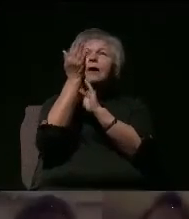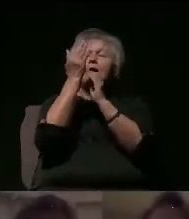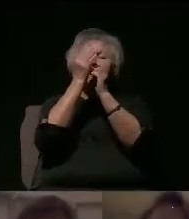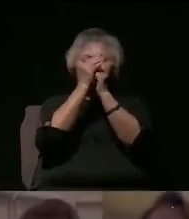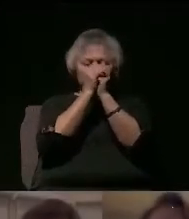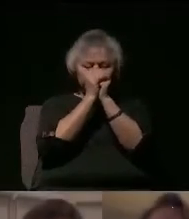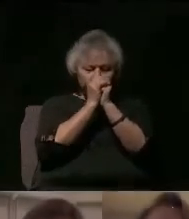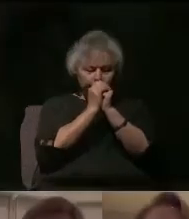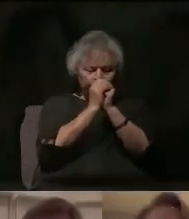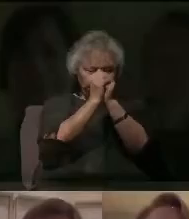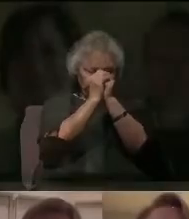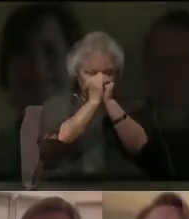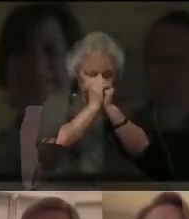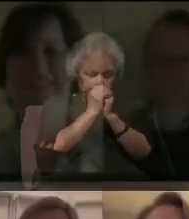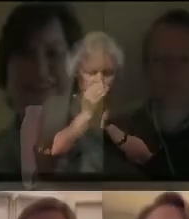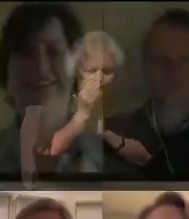I worship You.